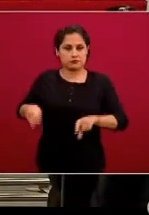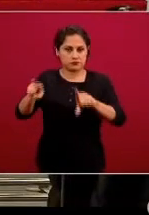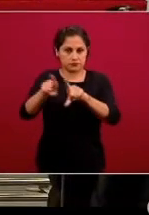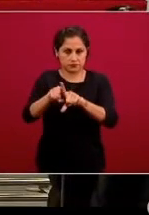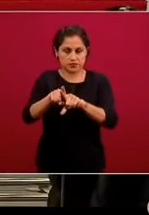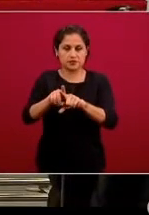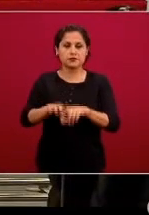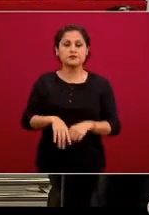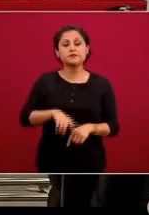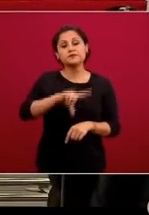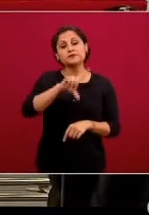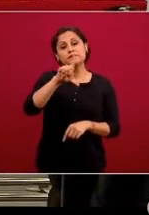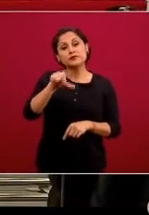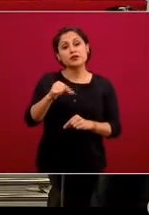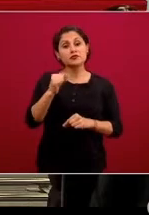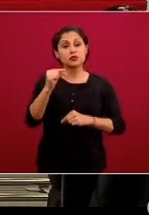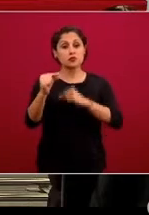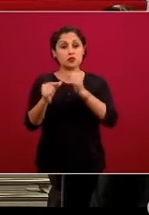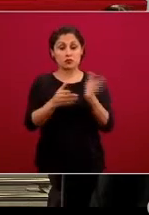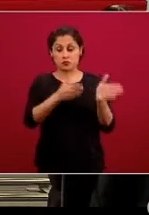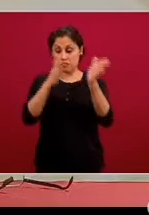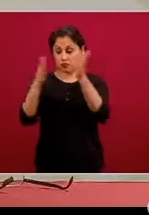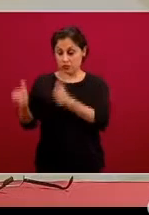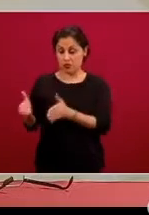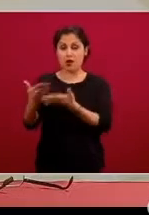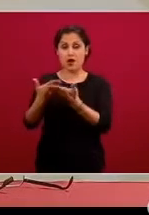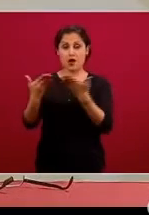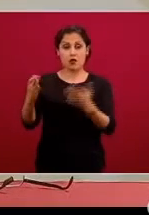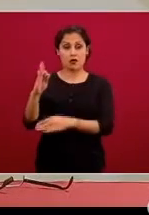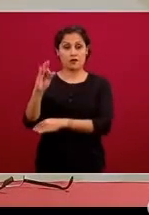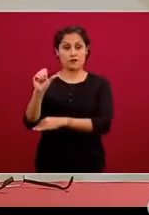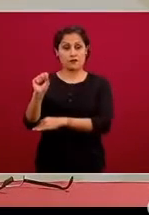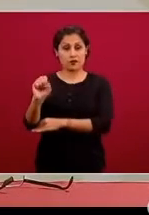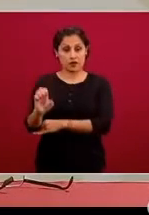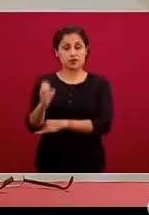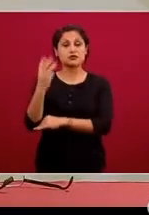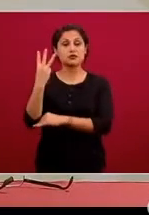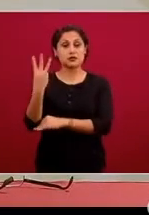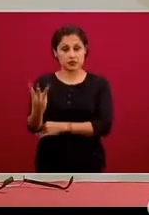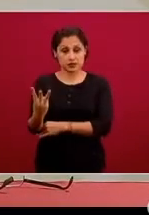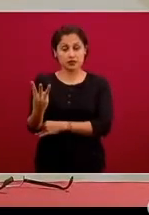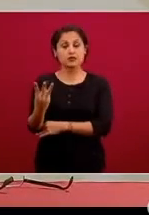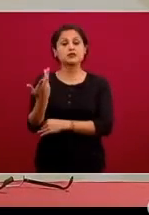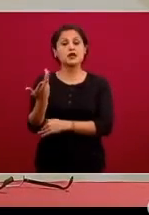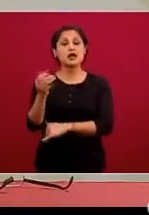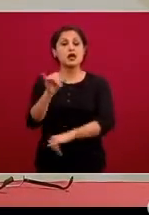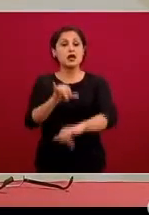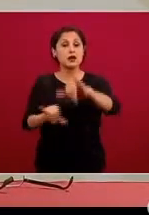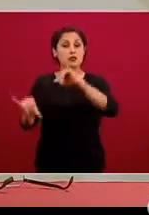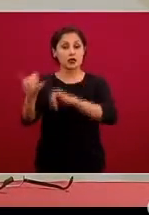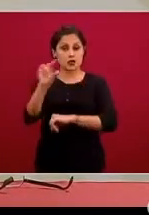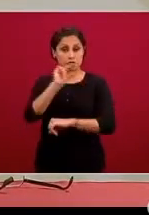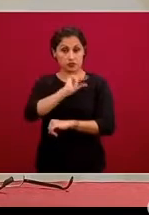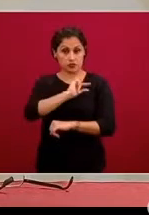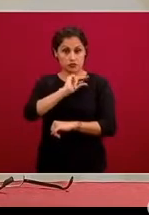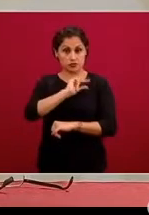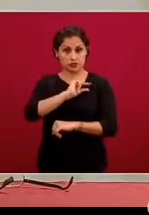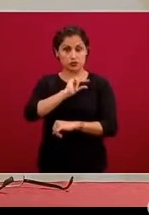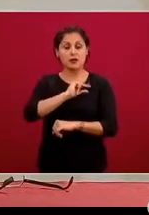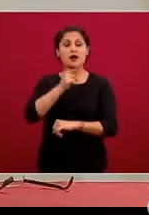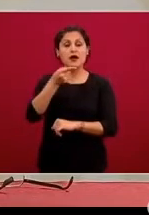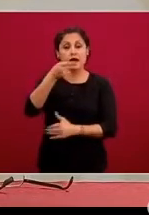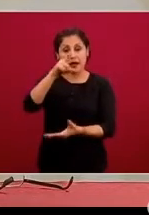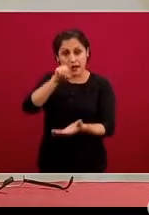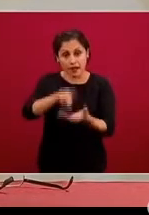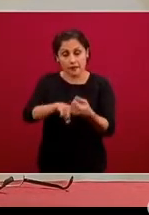how many denied, how many suspect, etc. Now we're gonna change the modality, and the private laboratories are gonna